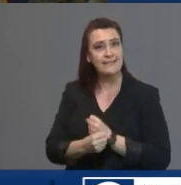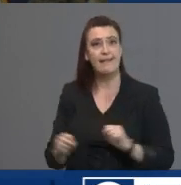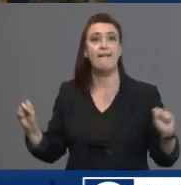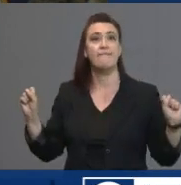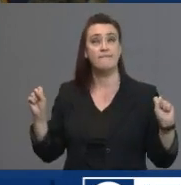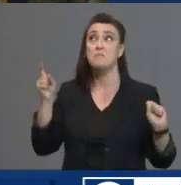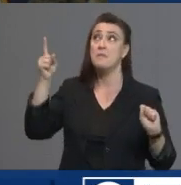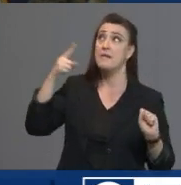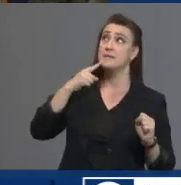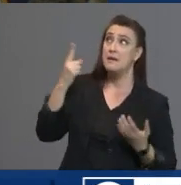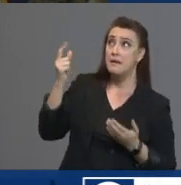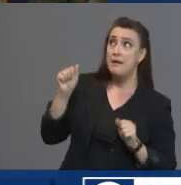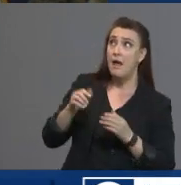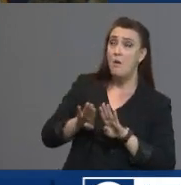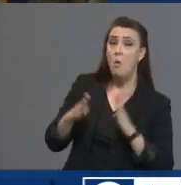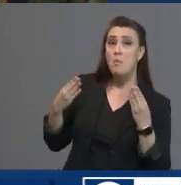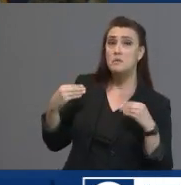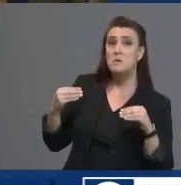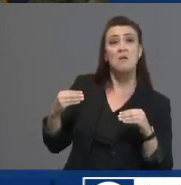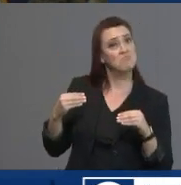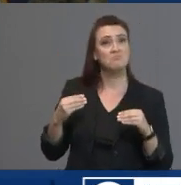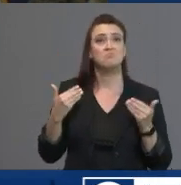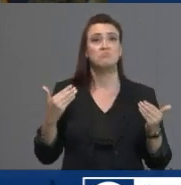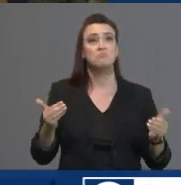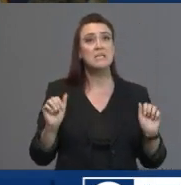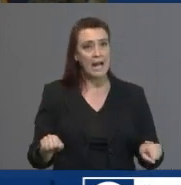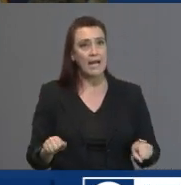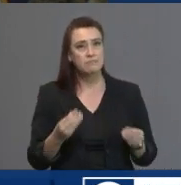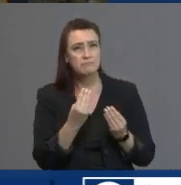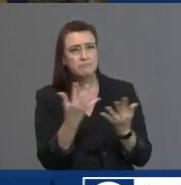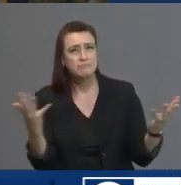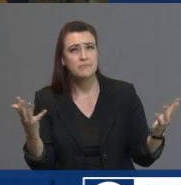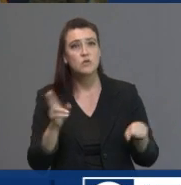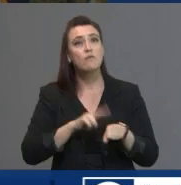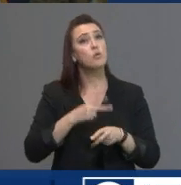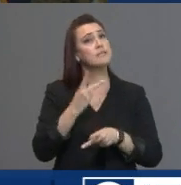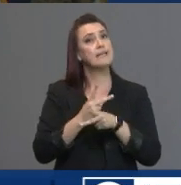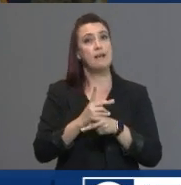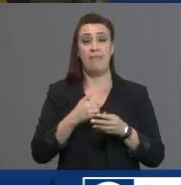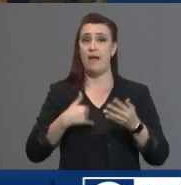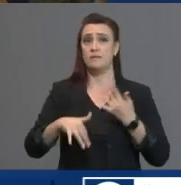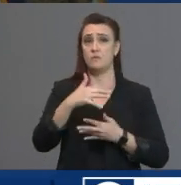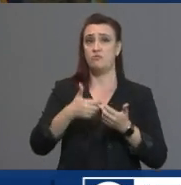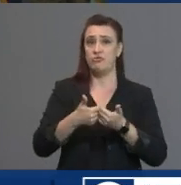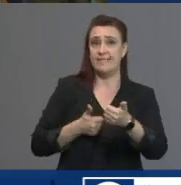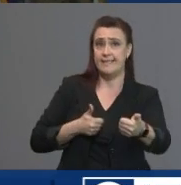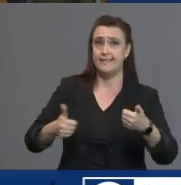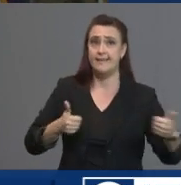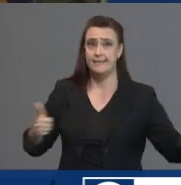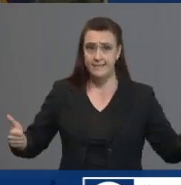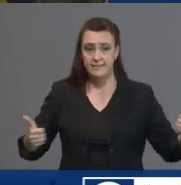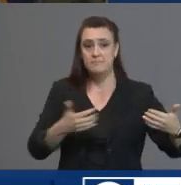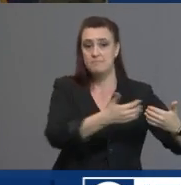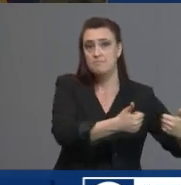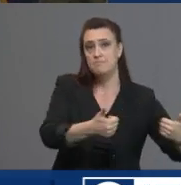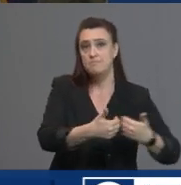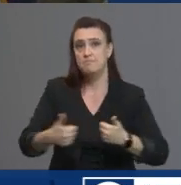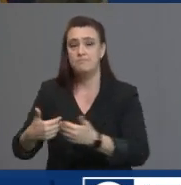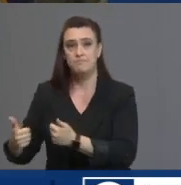open retail, of course maintaining physical distancing and CDC guidelines.